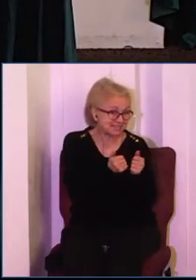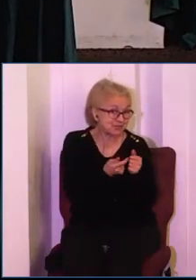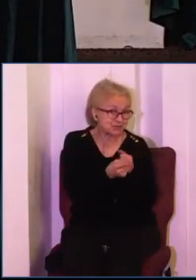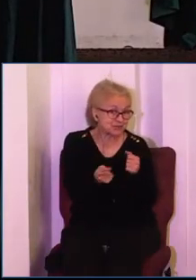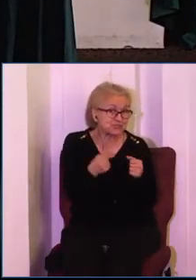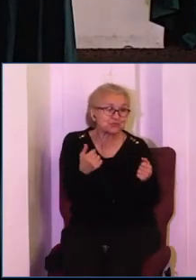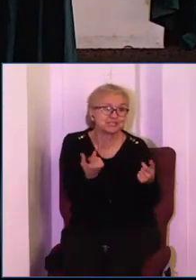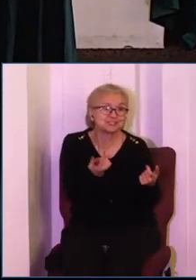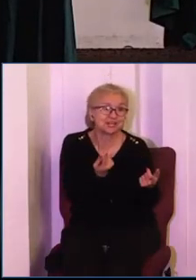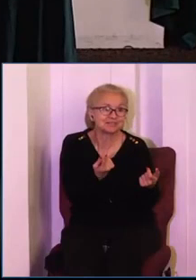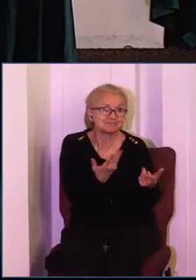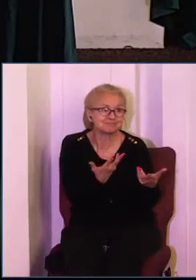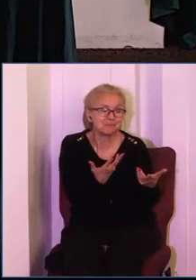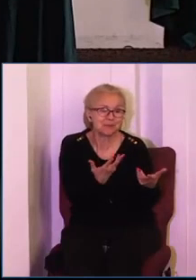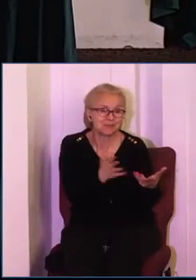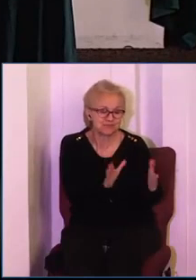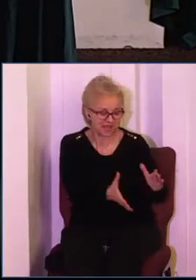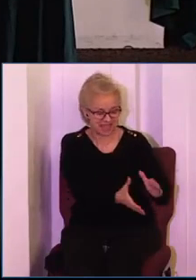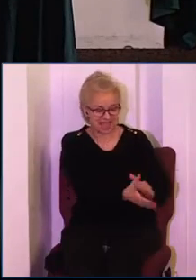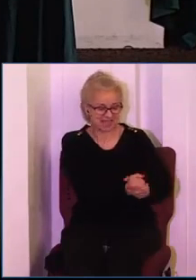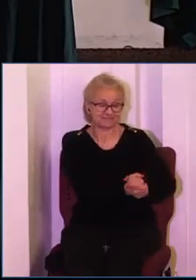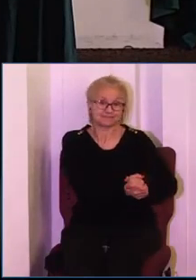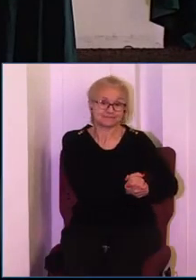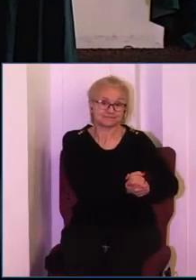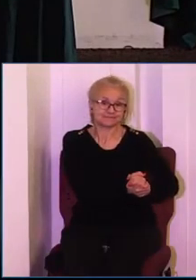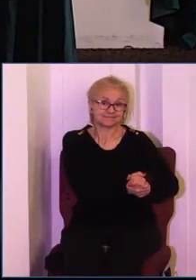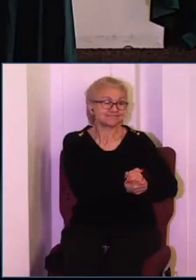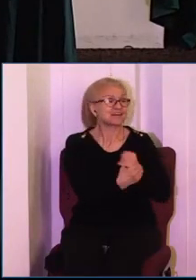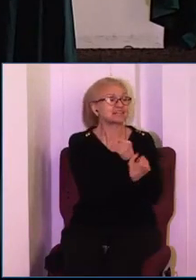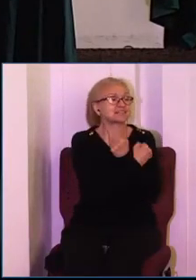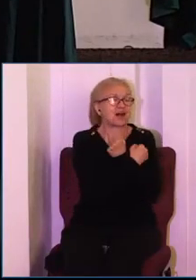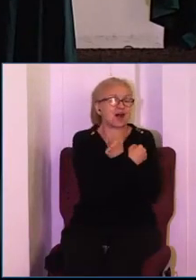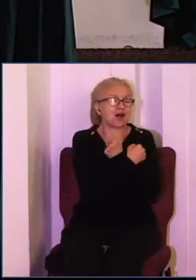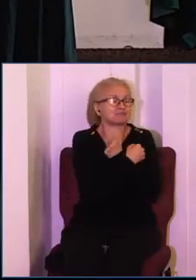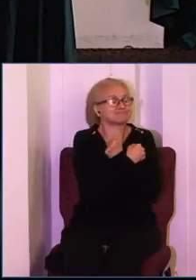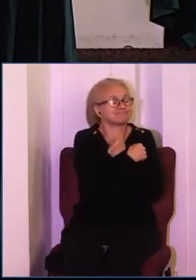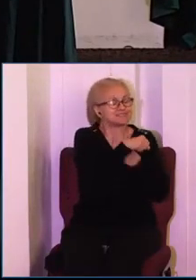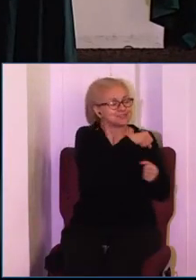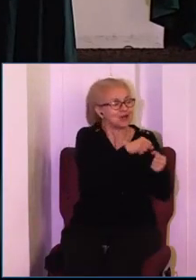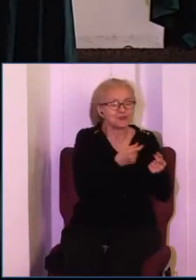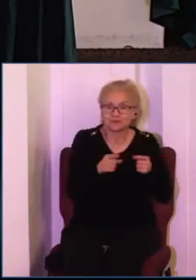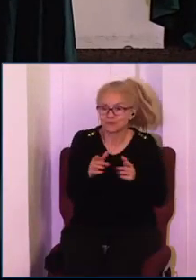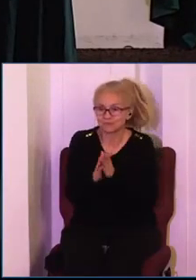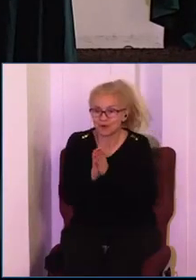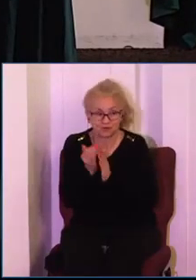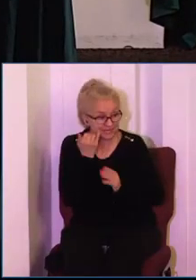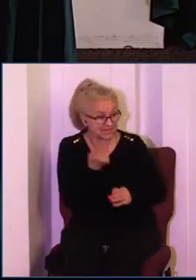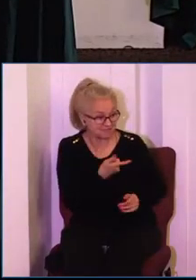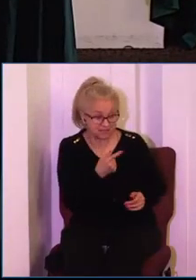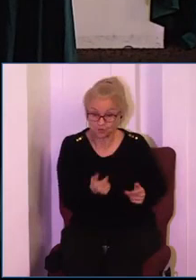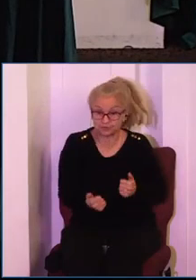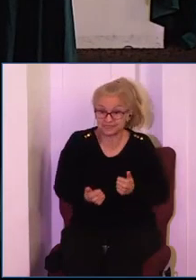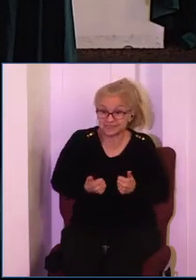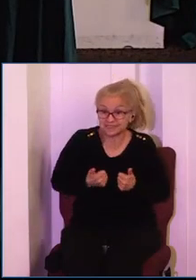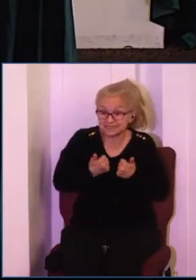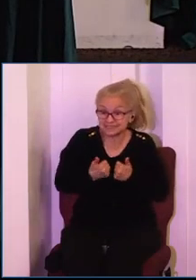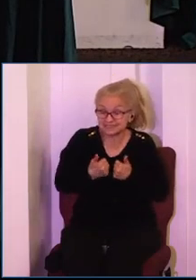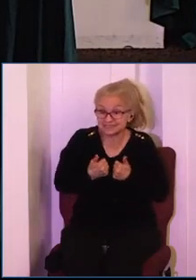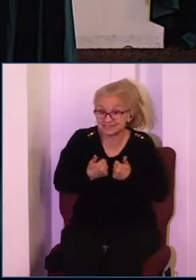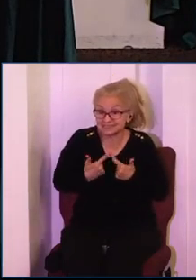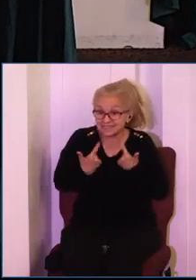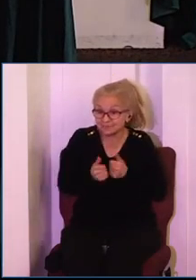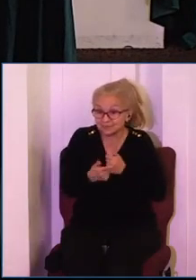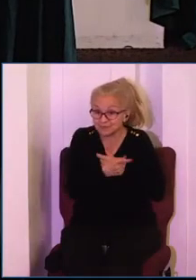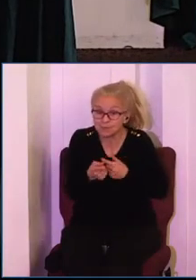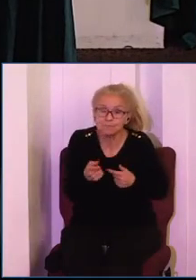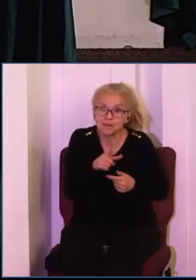can just maybe take their hand and love on them a little bit while we pray. If they don't live with you, maybe you have them on the phone or on